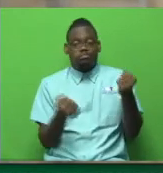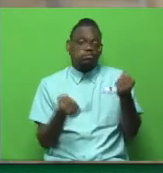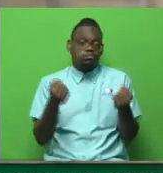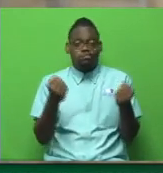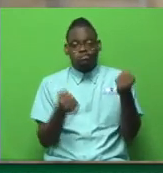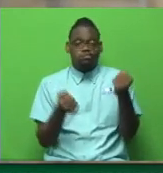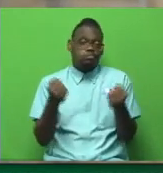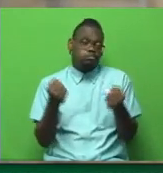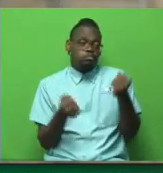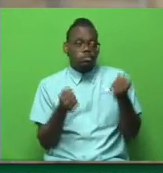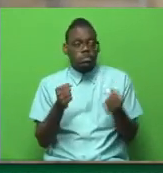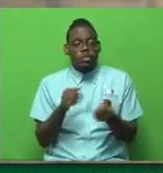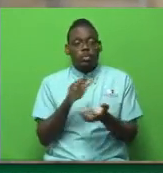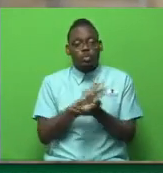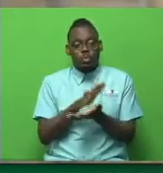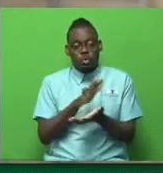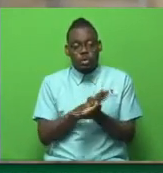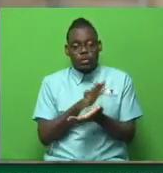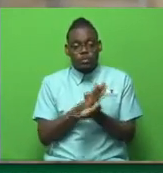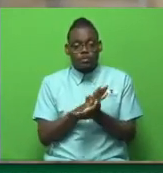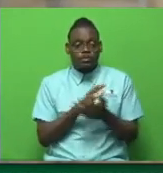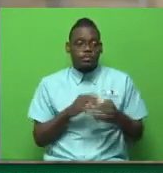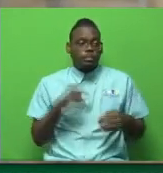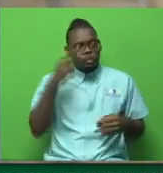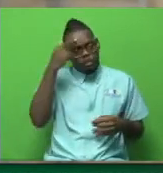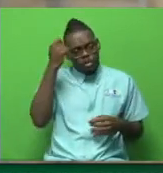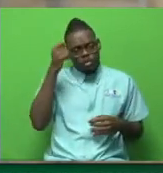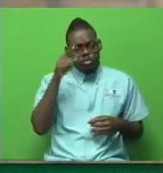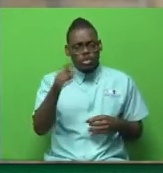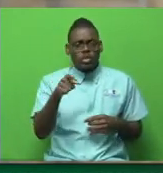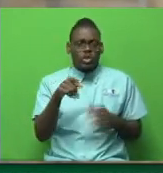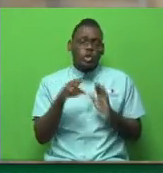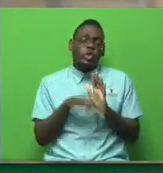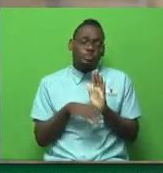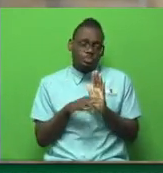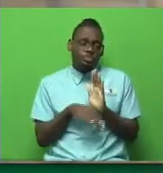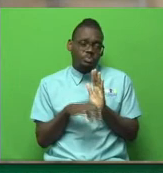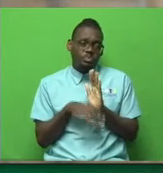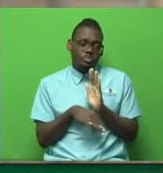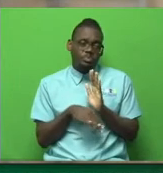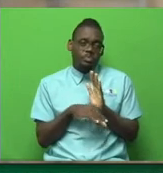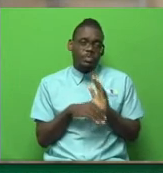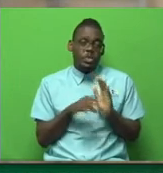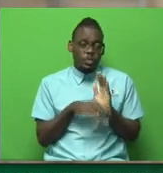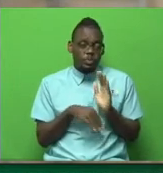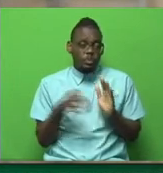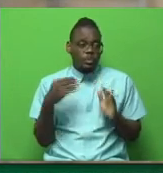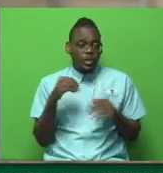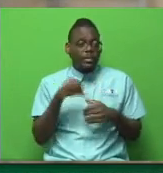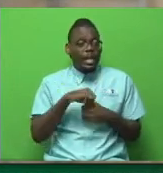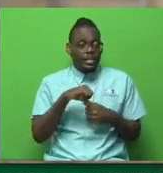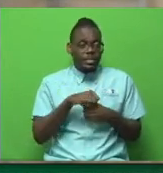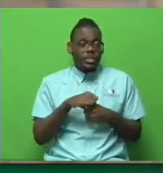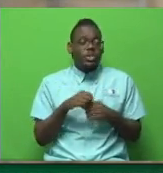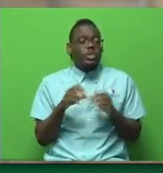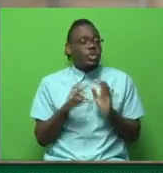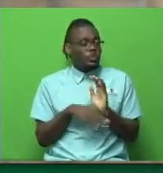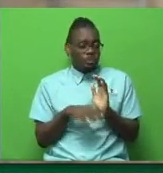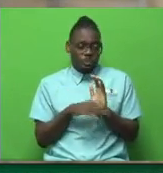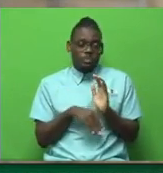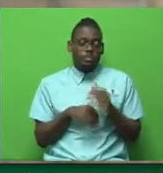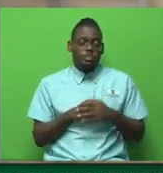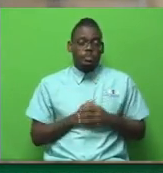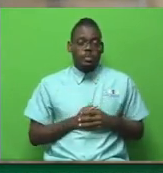vehicles and also cheap fuel we have an abundance of cars on the roads of Trinidad and Tobago and our habits have changed